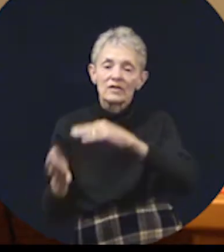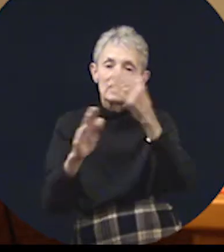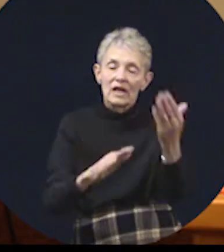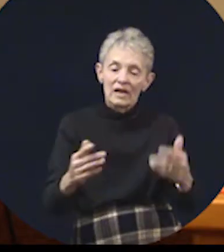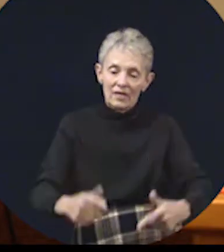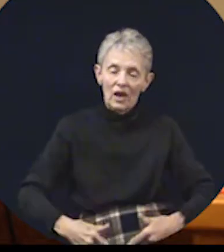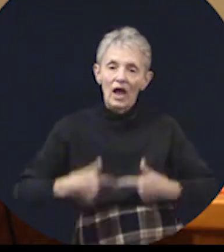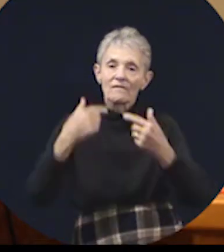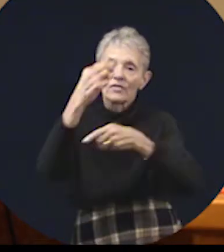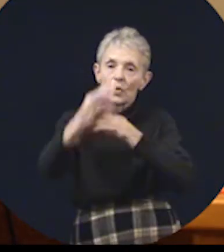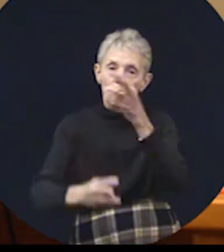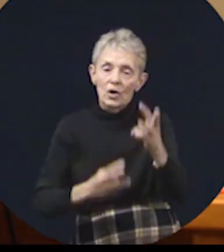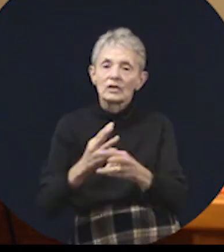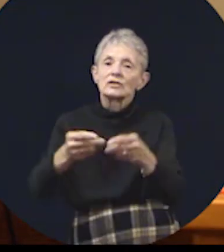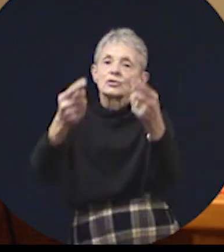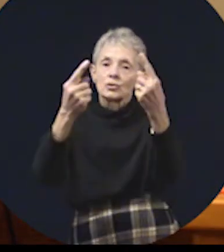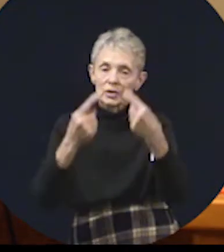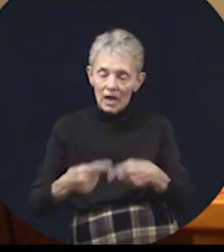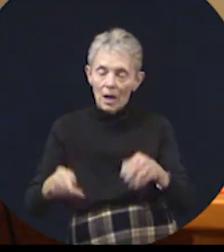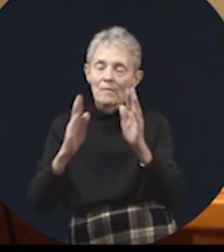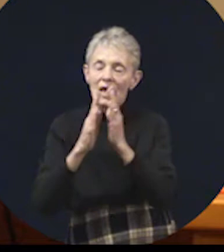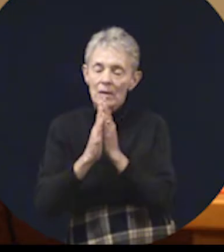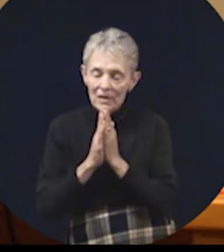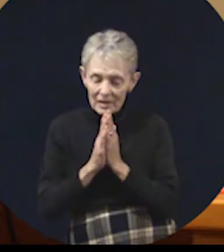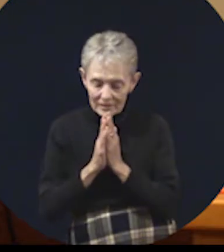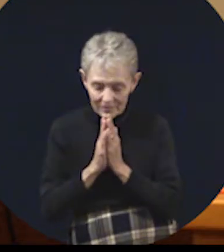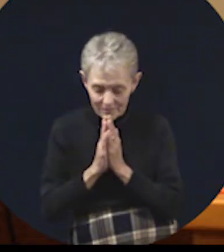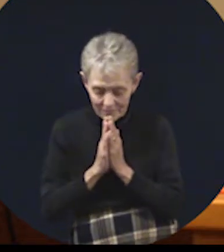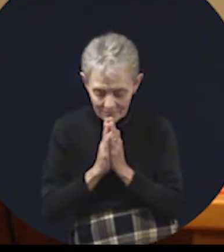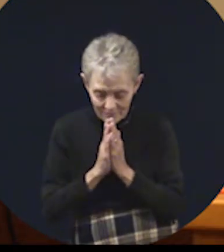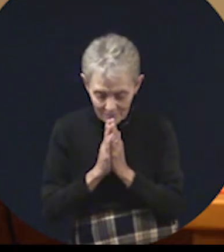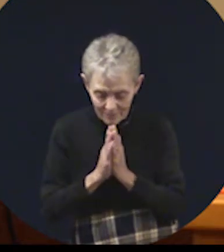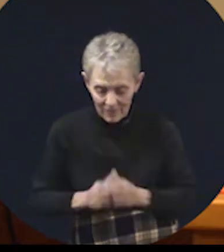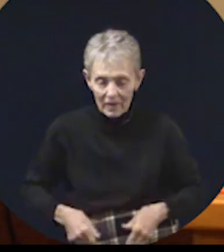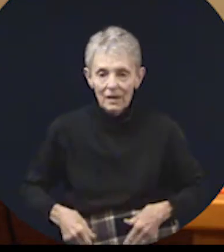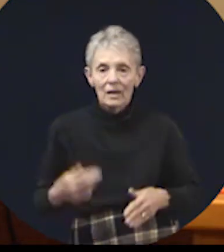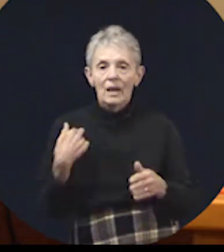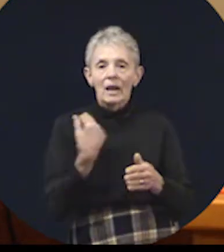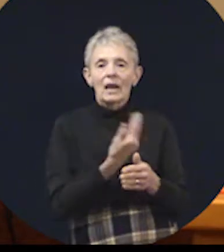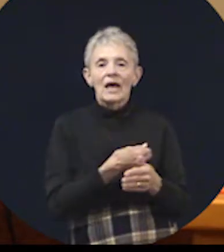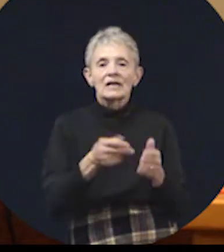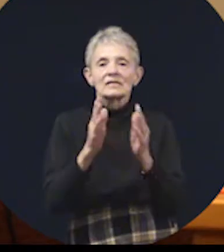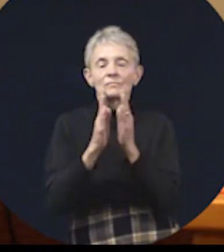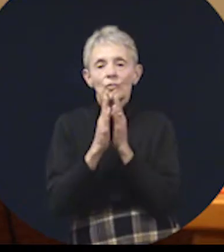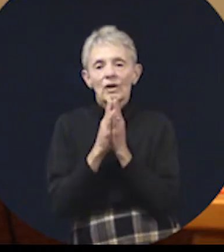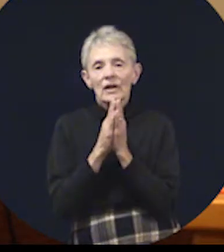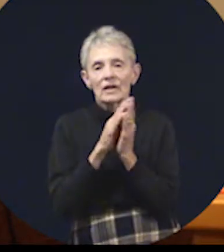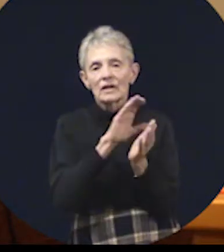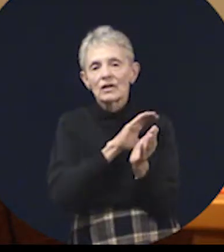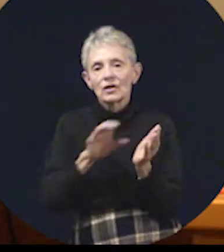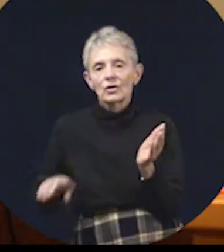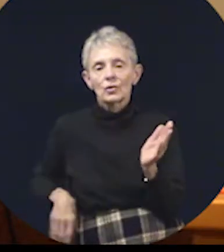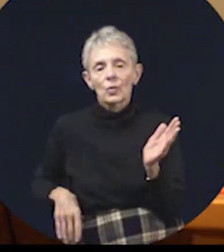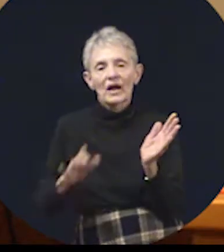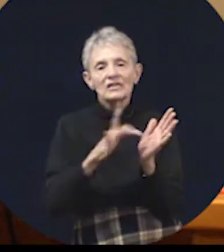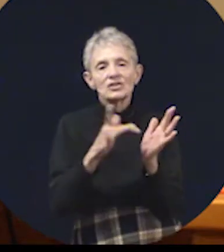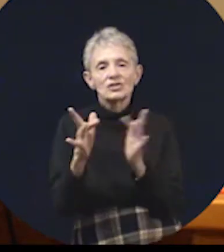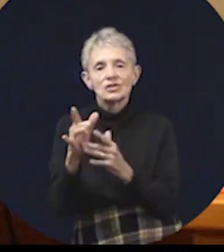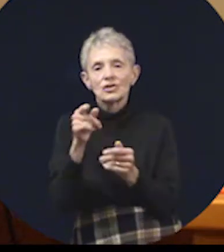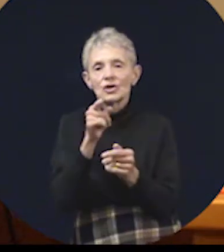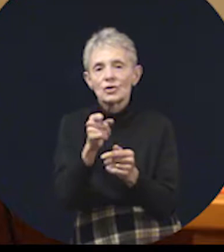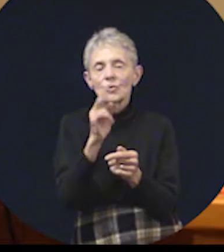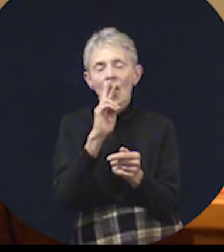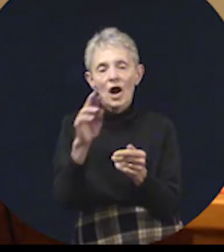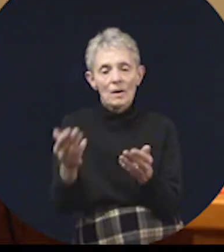and the life of the world to come. Amen. Let us pray. Christ Jesus, you are present in our